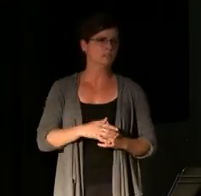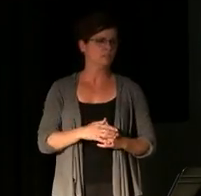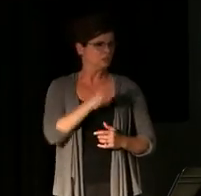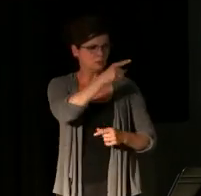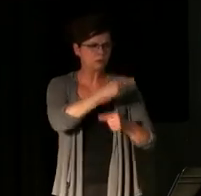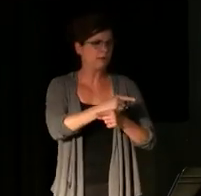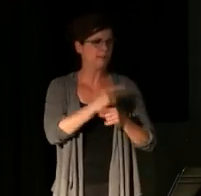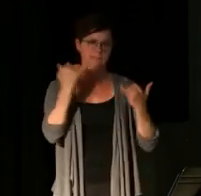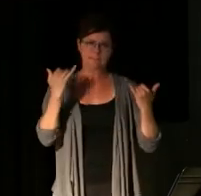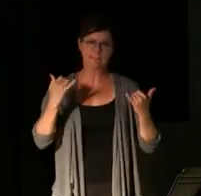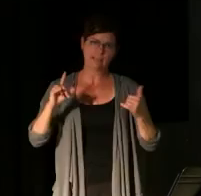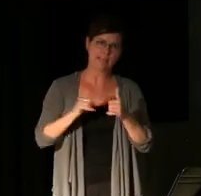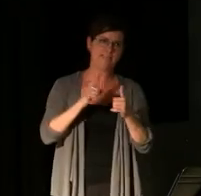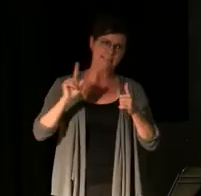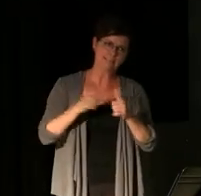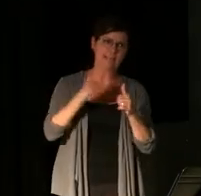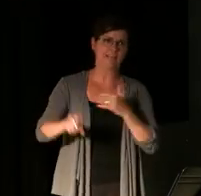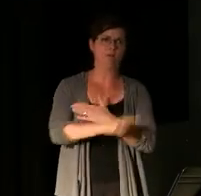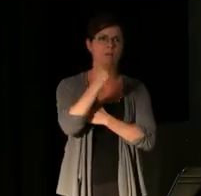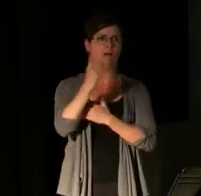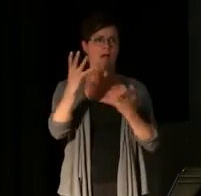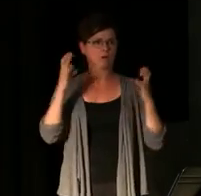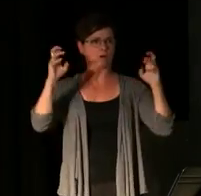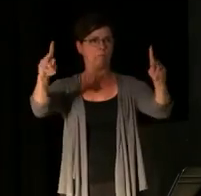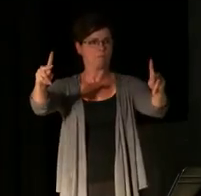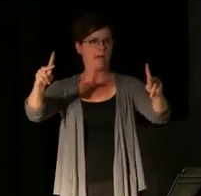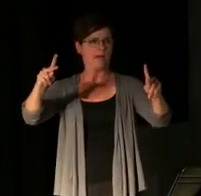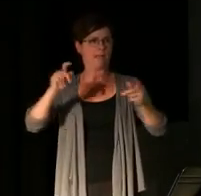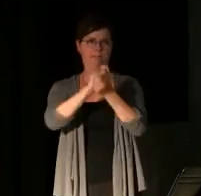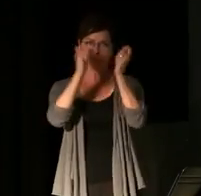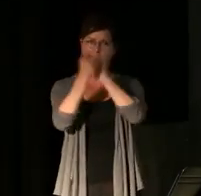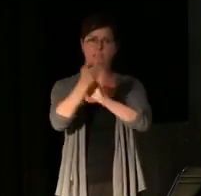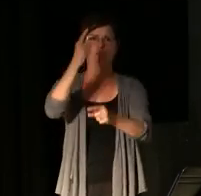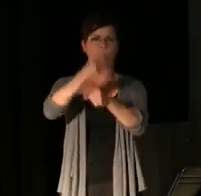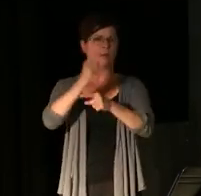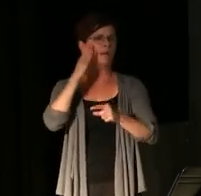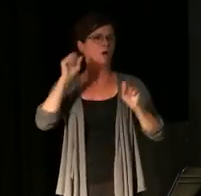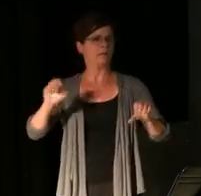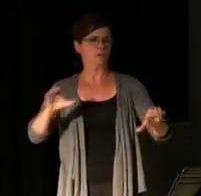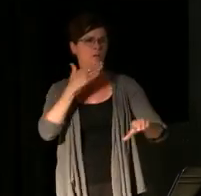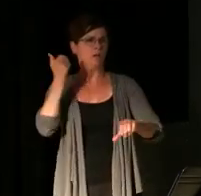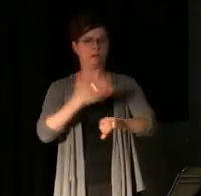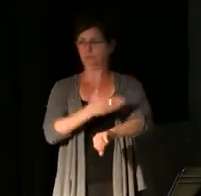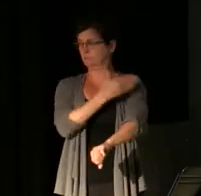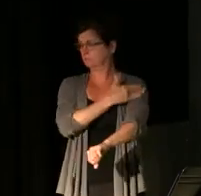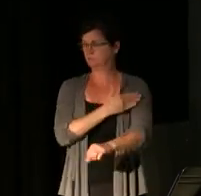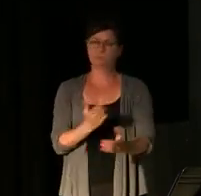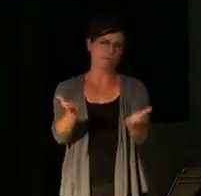right. Today is day one. I want to go back and make it right, because I know I can do better. All right, let's go.